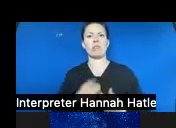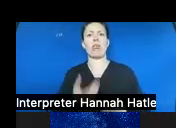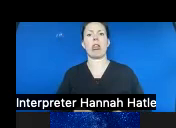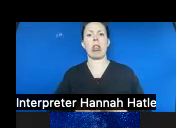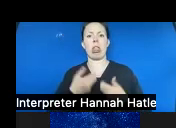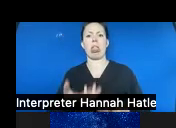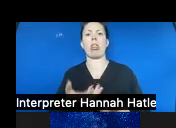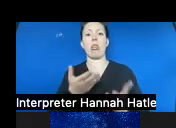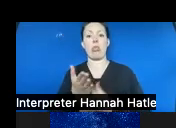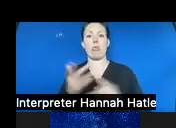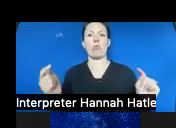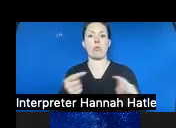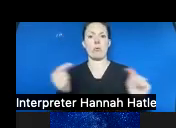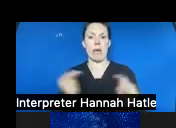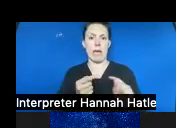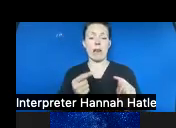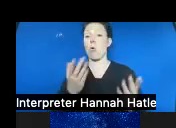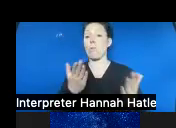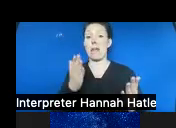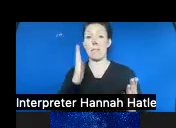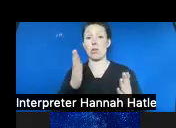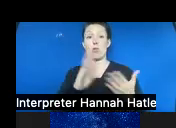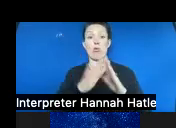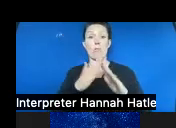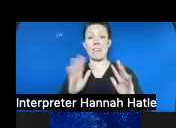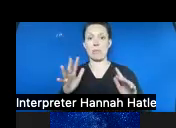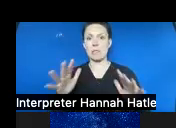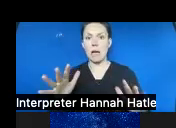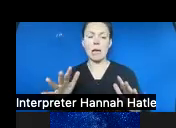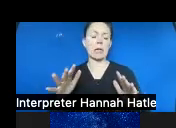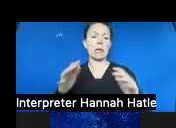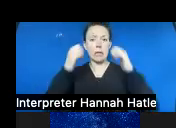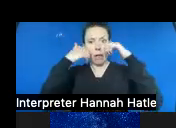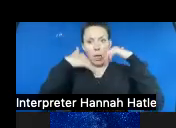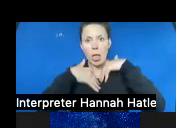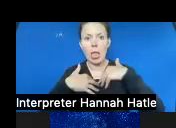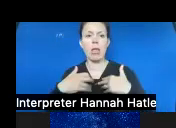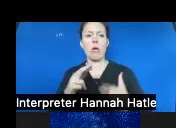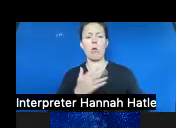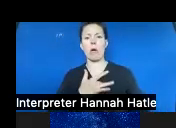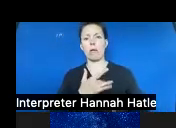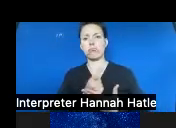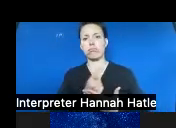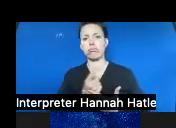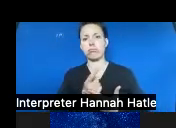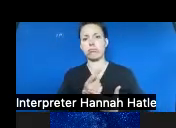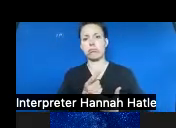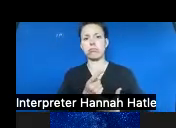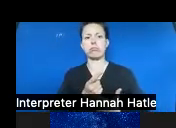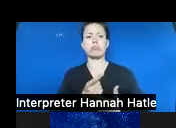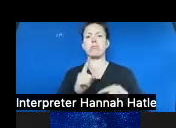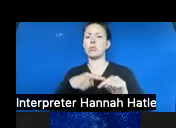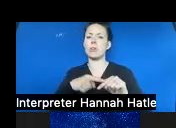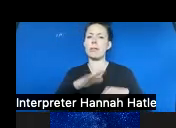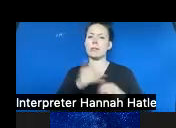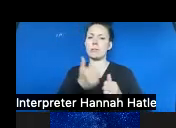it's a racing heart or being a nervous Nelly, having anxiety. It all comes out in different ways, depending on the individual and their healing